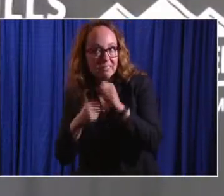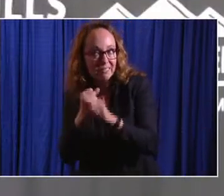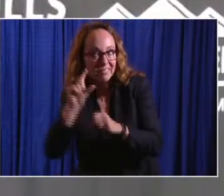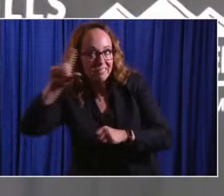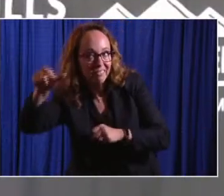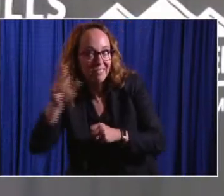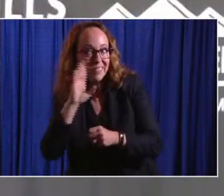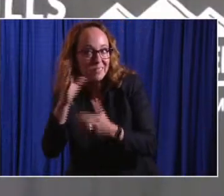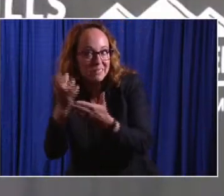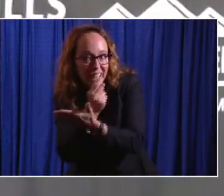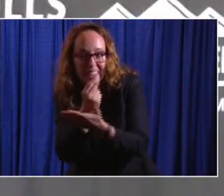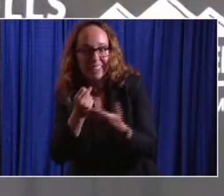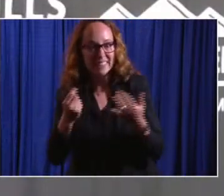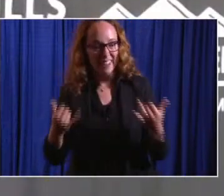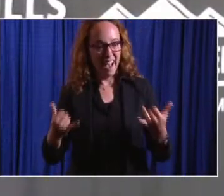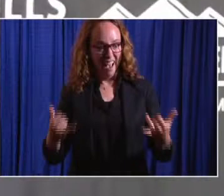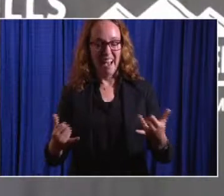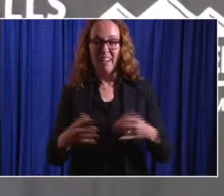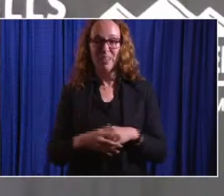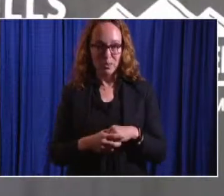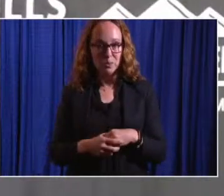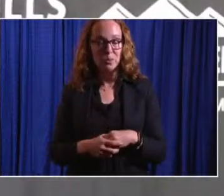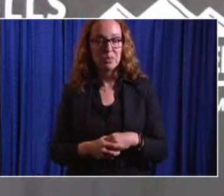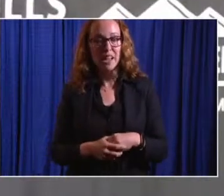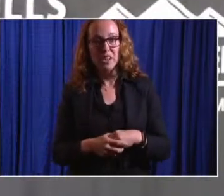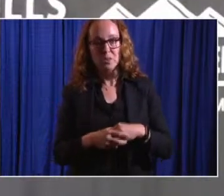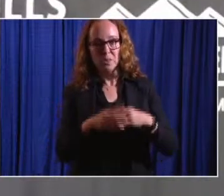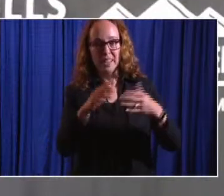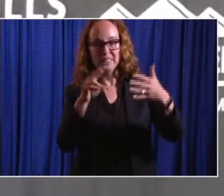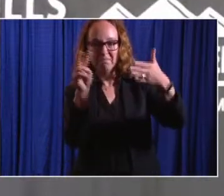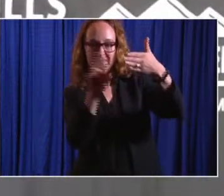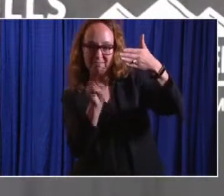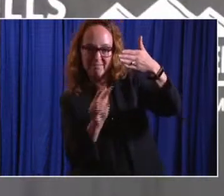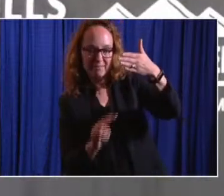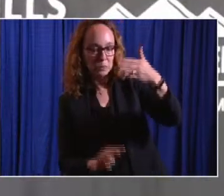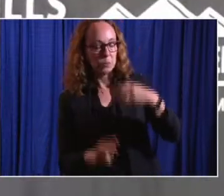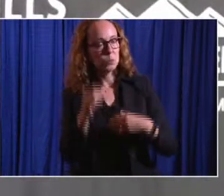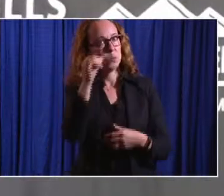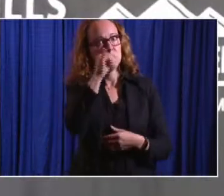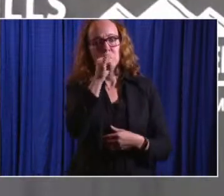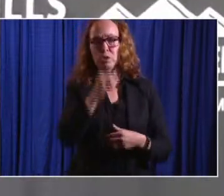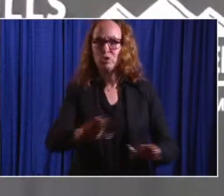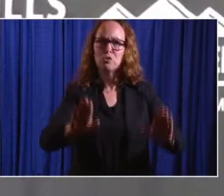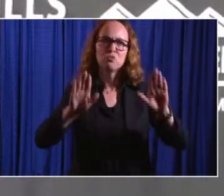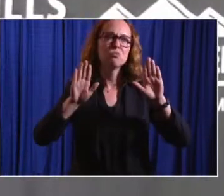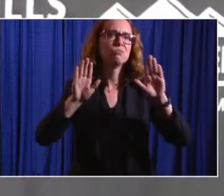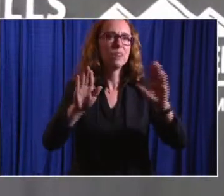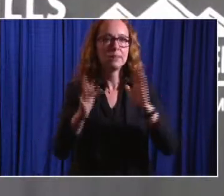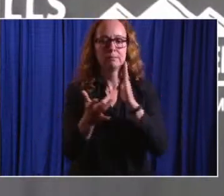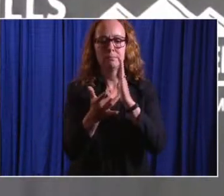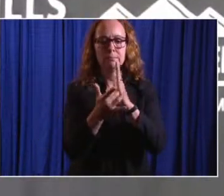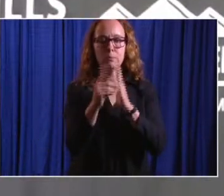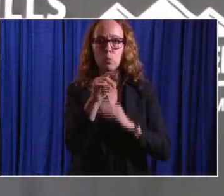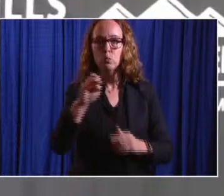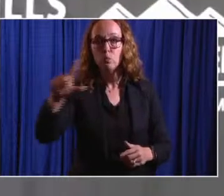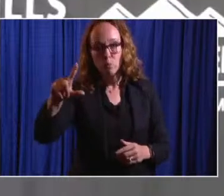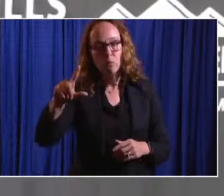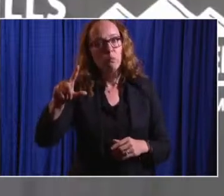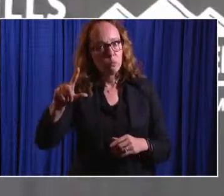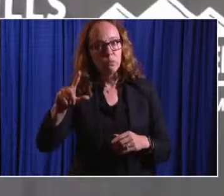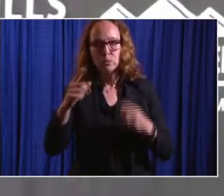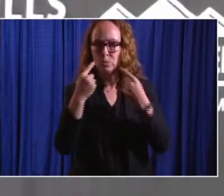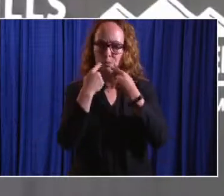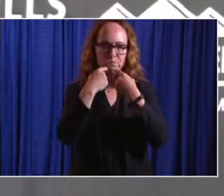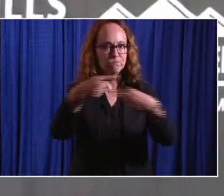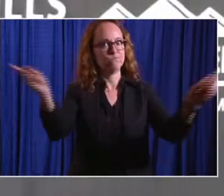degree areas are actually making. This we think is a great tool to help continue to inform people